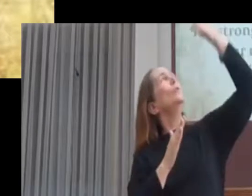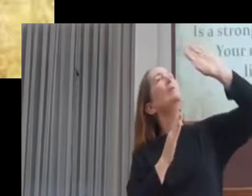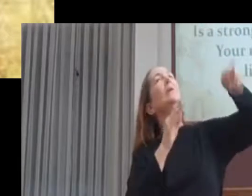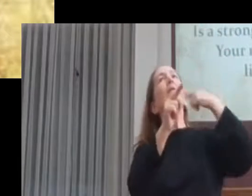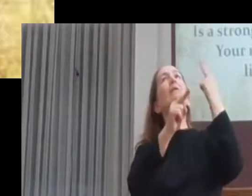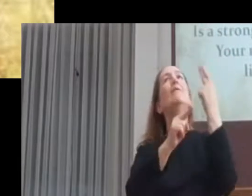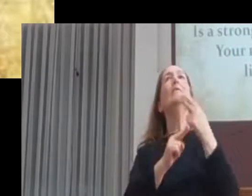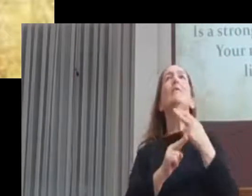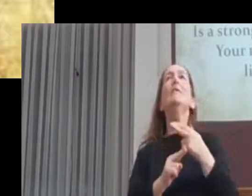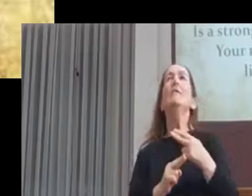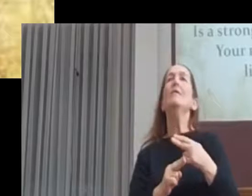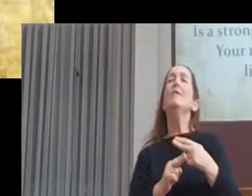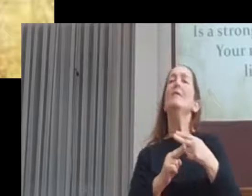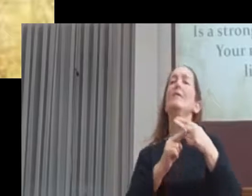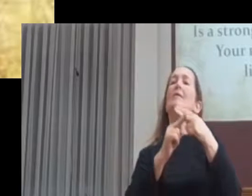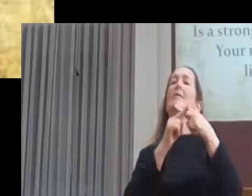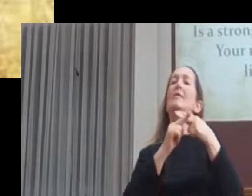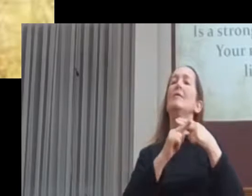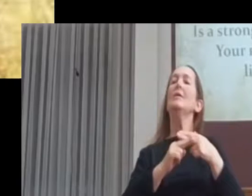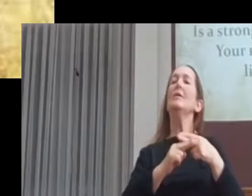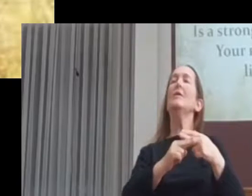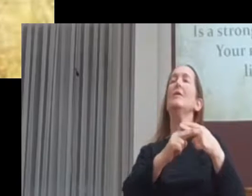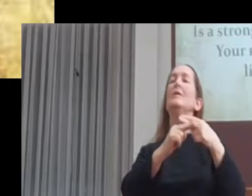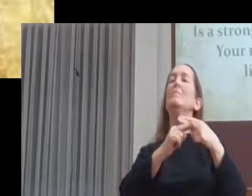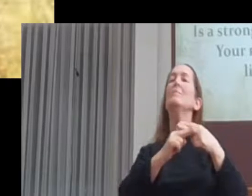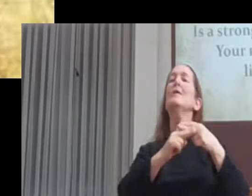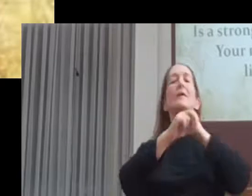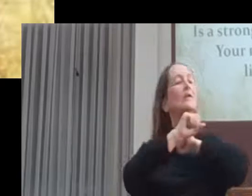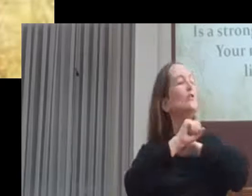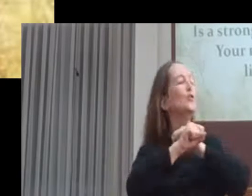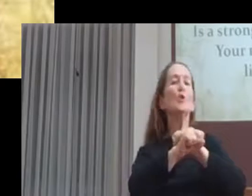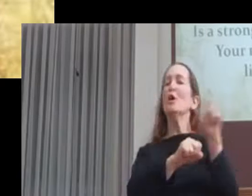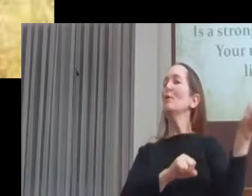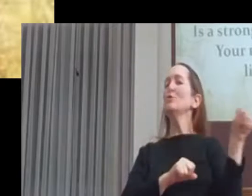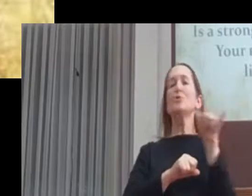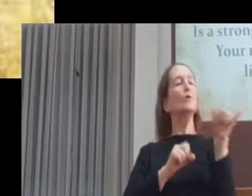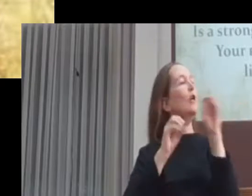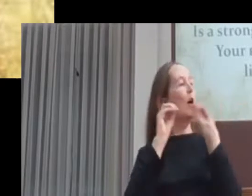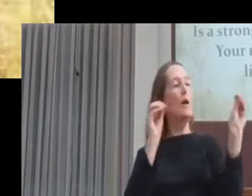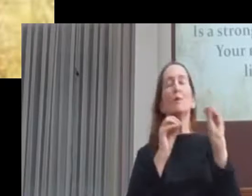is a strong and mighty power. Your